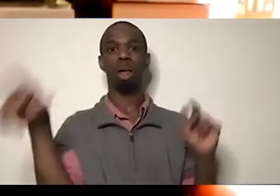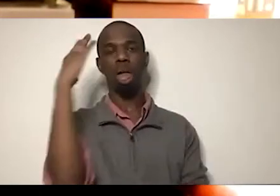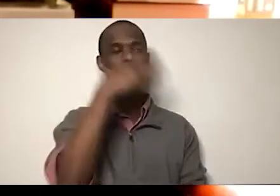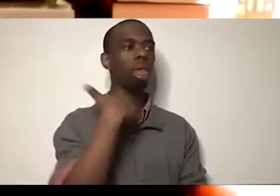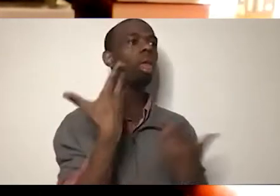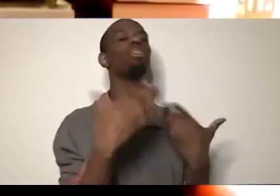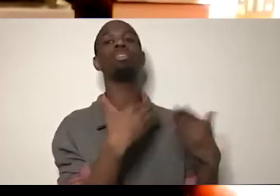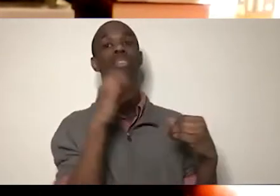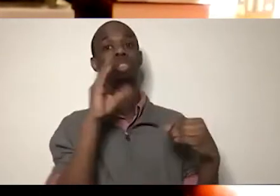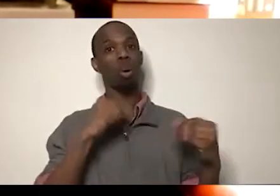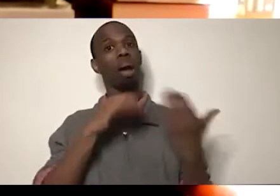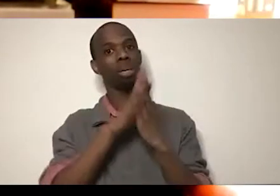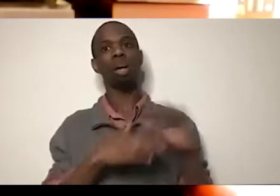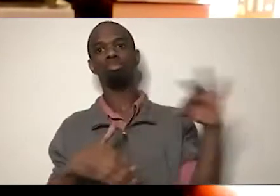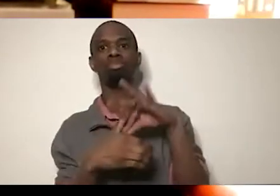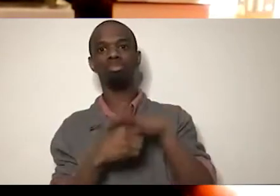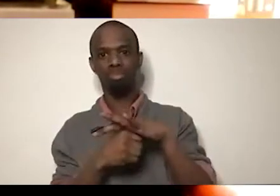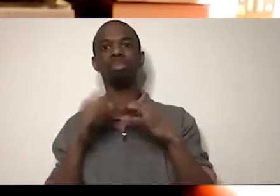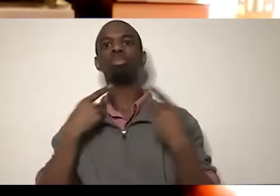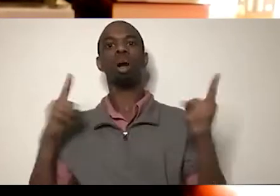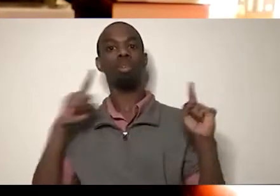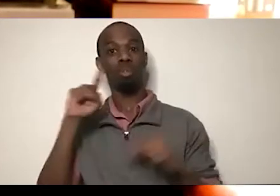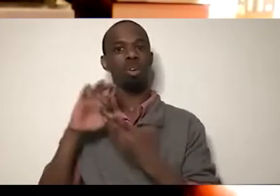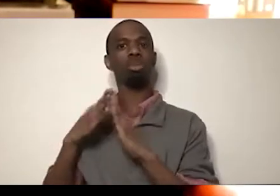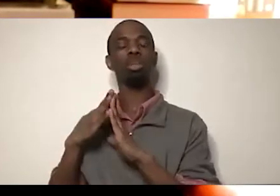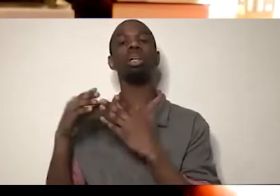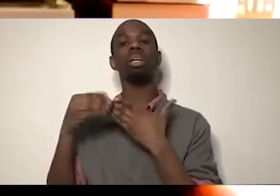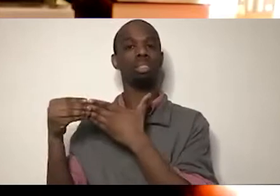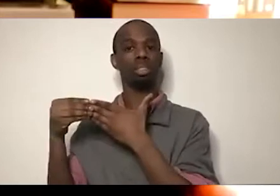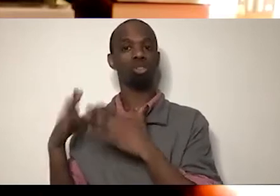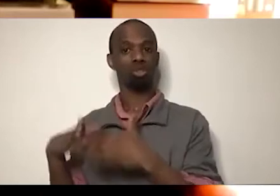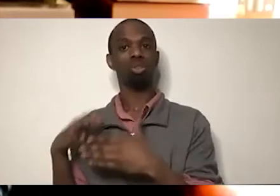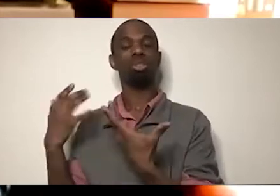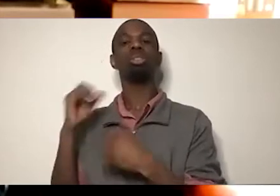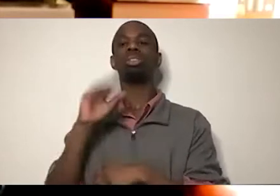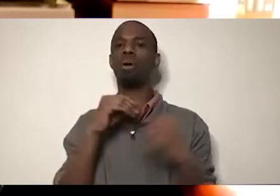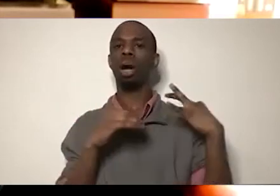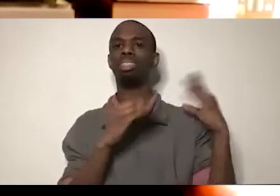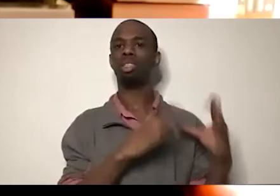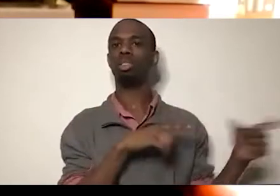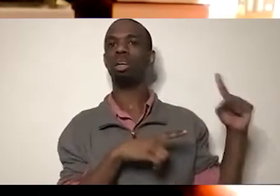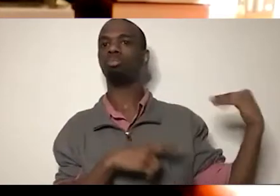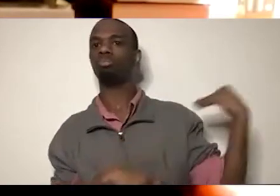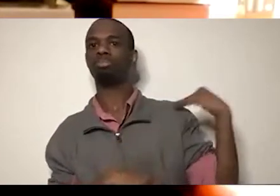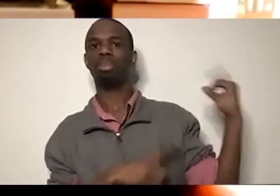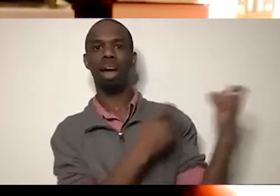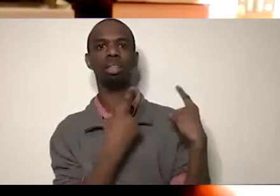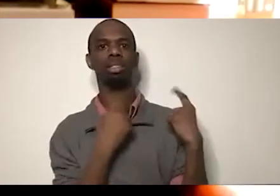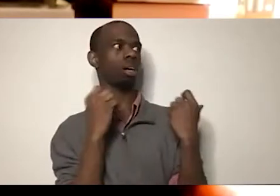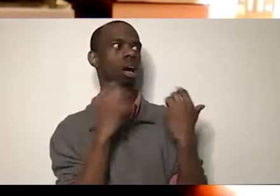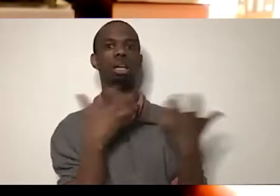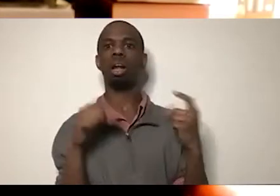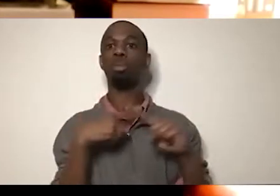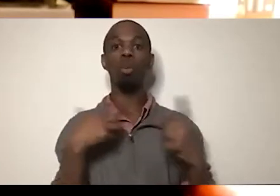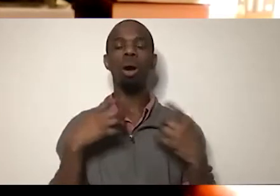about was a sewage treatment plant that was opening up in the Hudson River. And at first we thought it was about